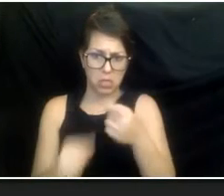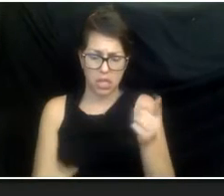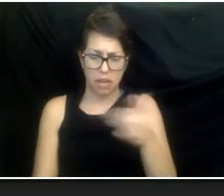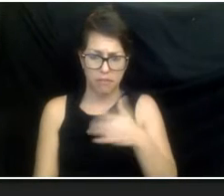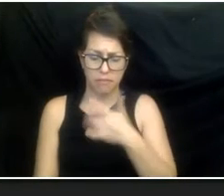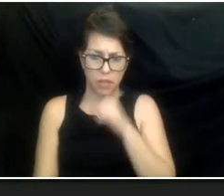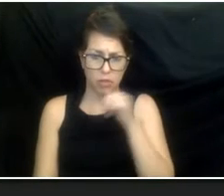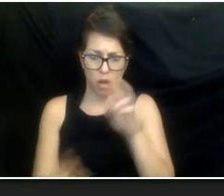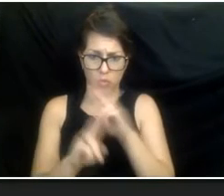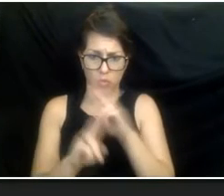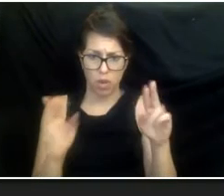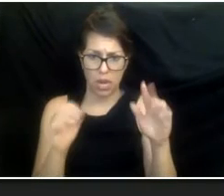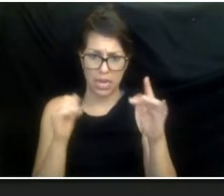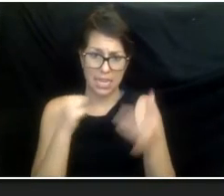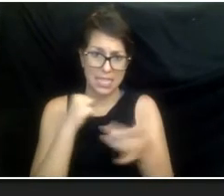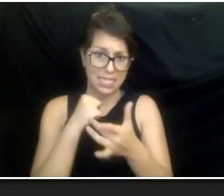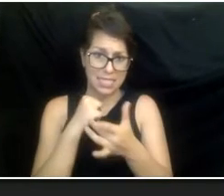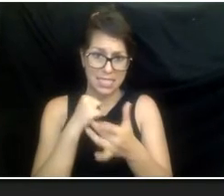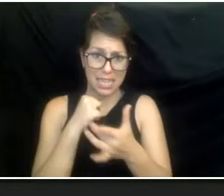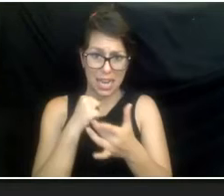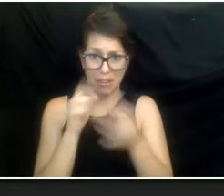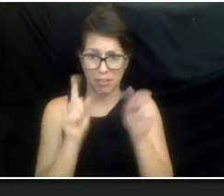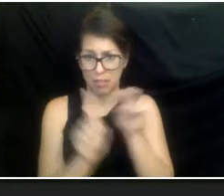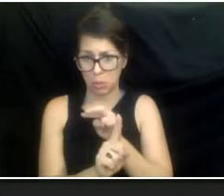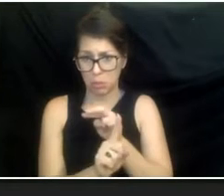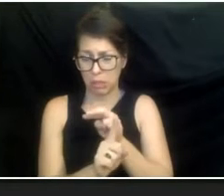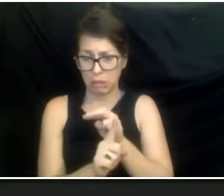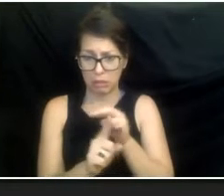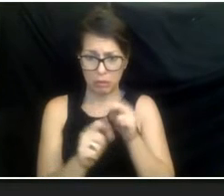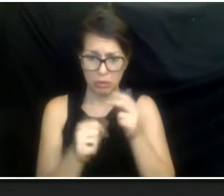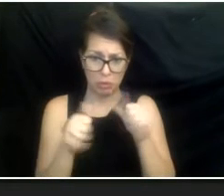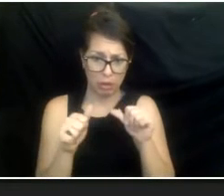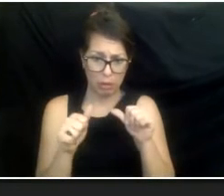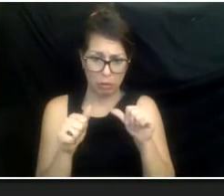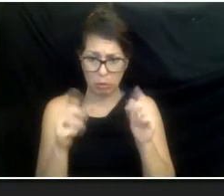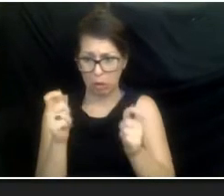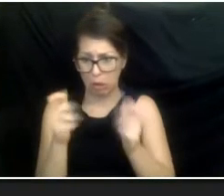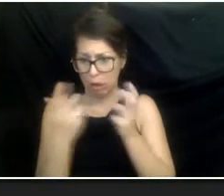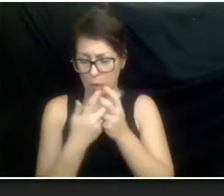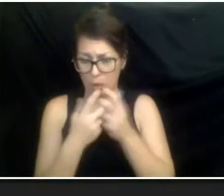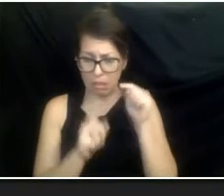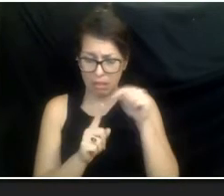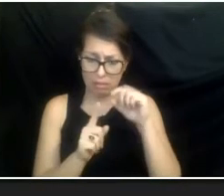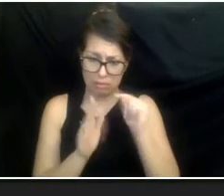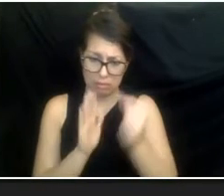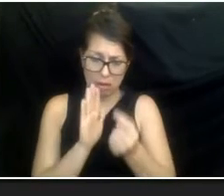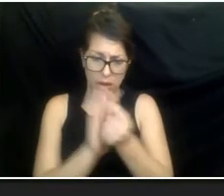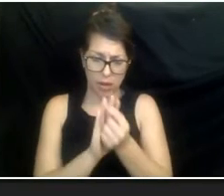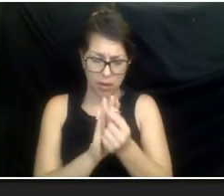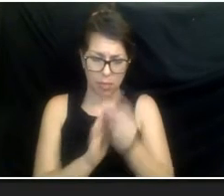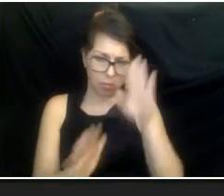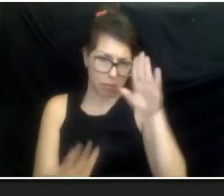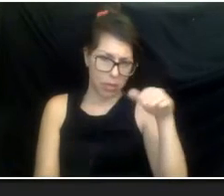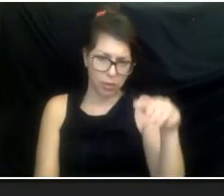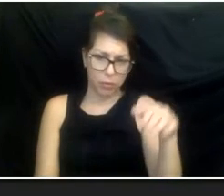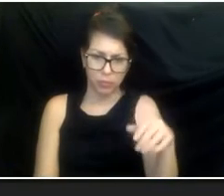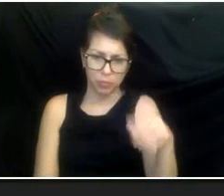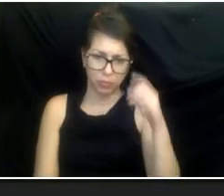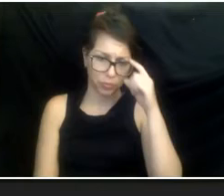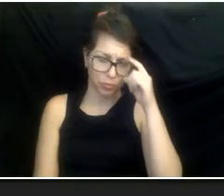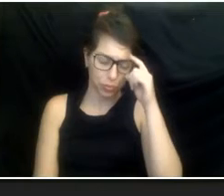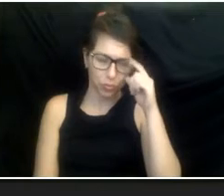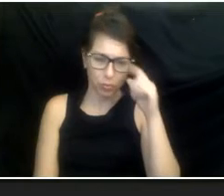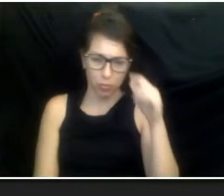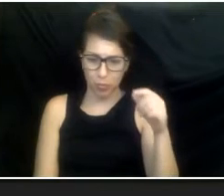are open and we um we're having another call next week with judge Ruiz to uh talk about